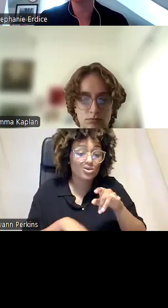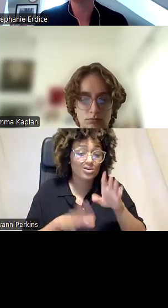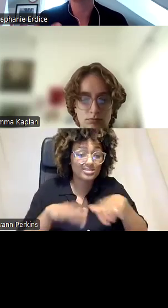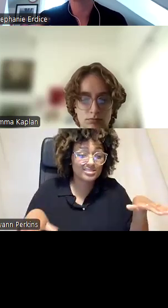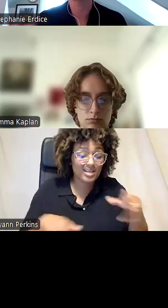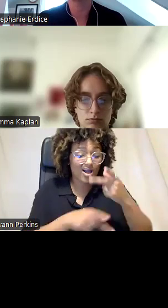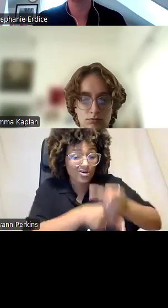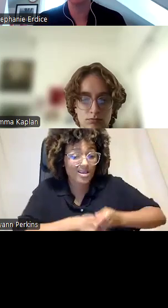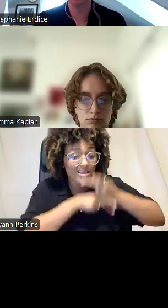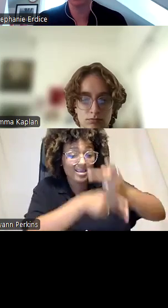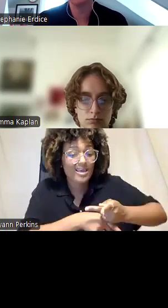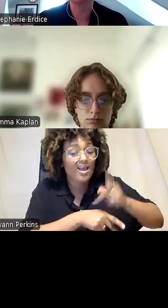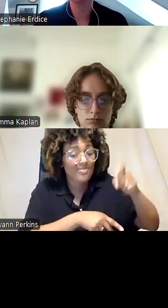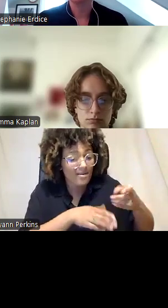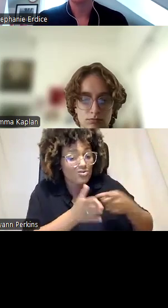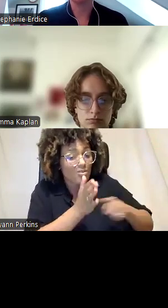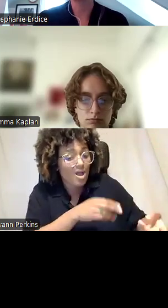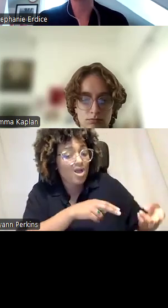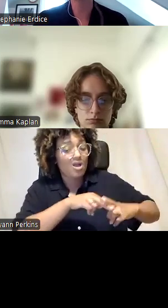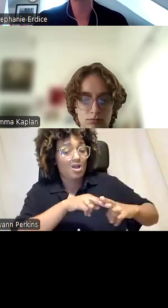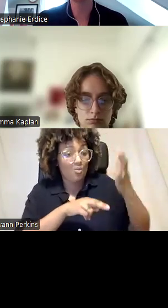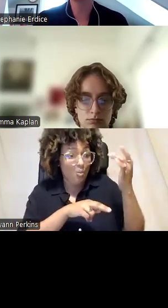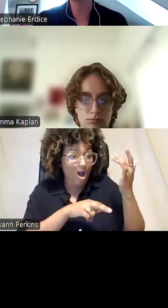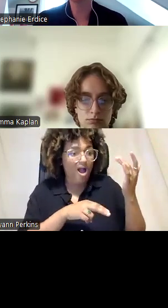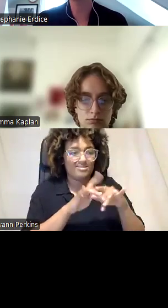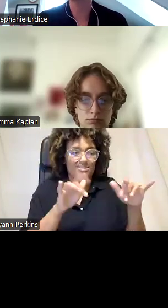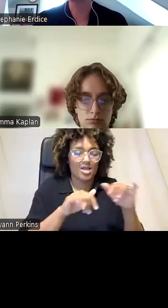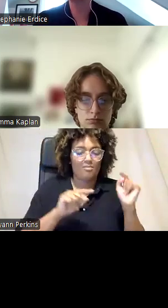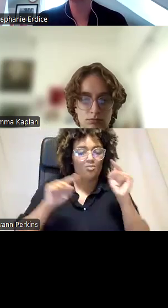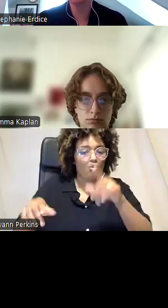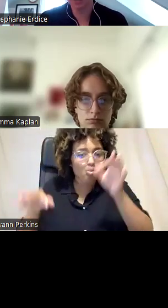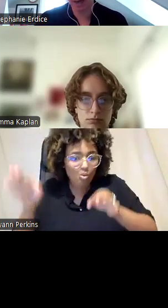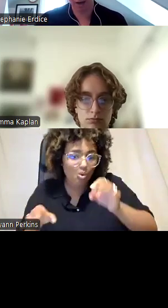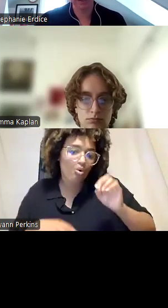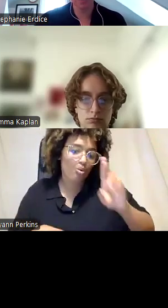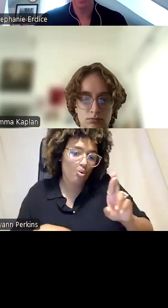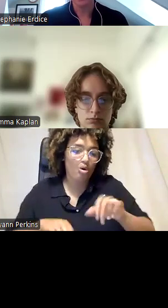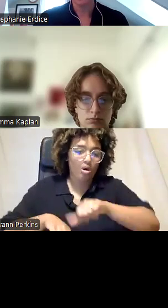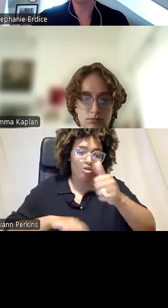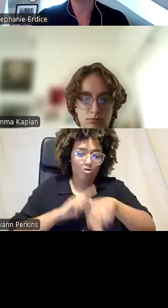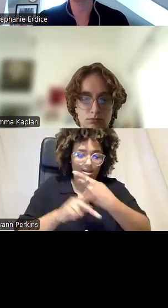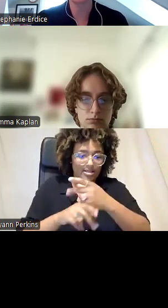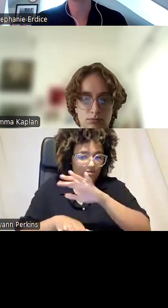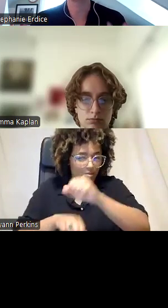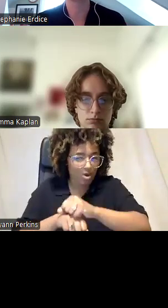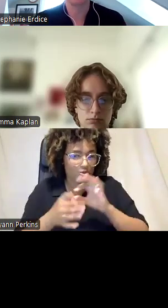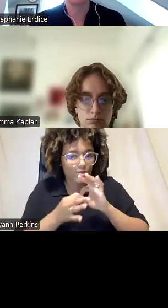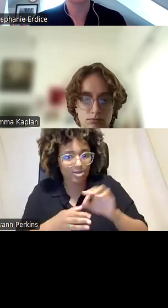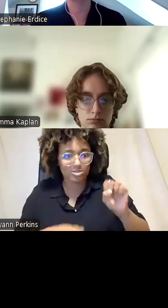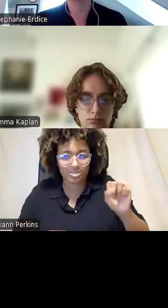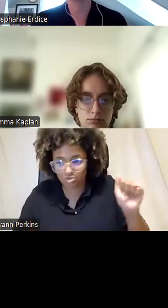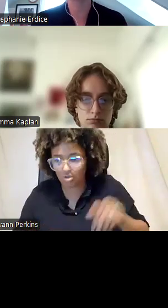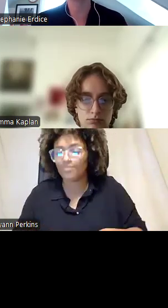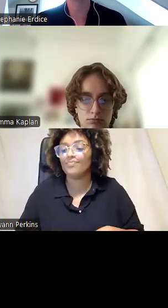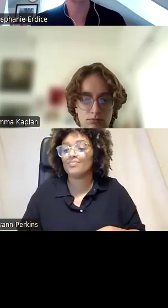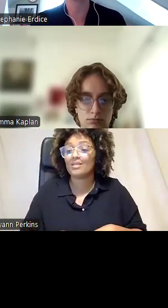go to counseling appointments or court appointments. It could create a higher cost of living for them in housing if they have a bad rental